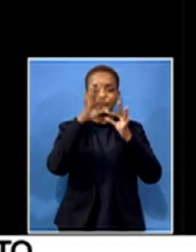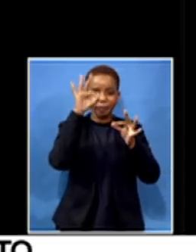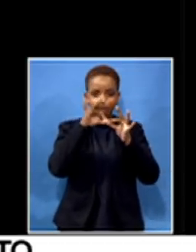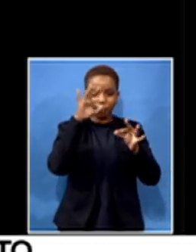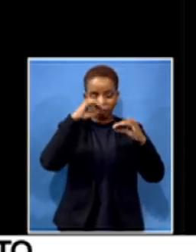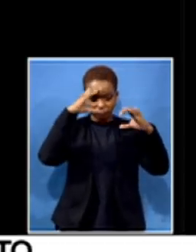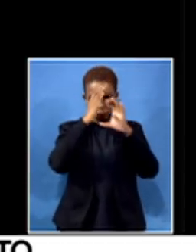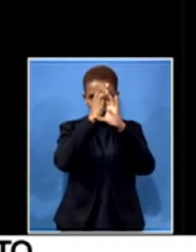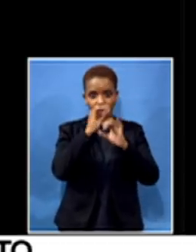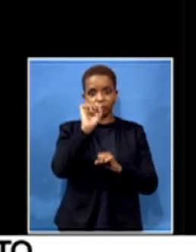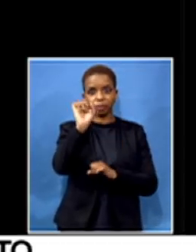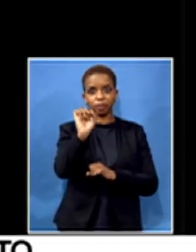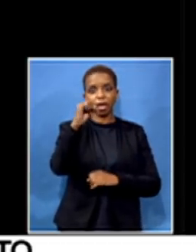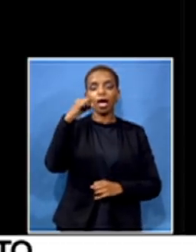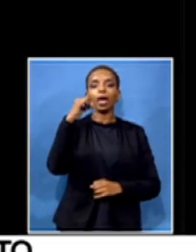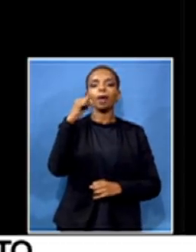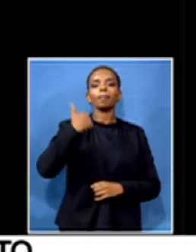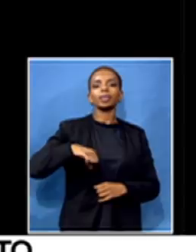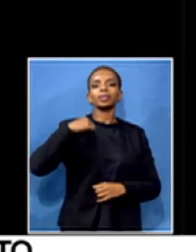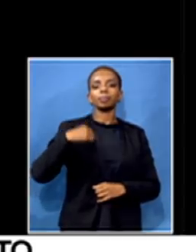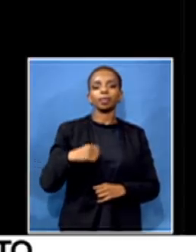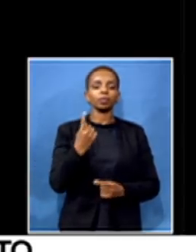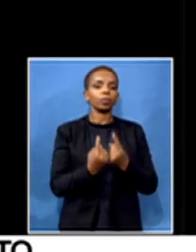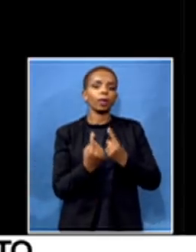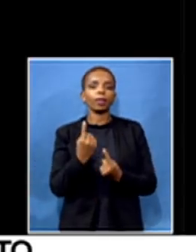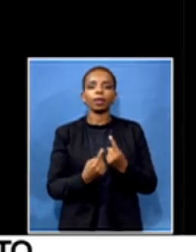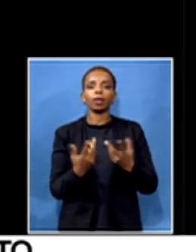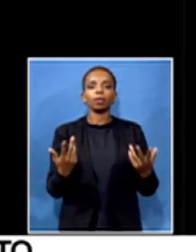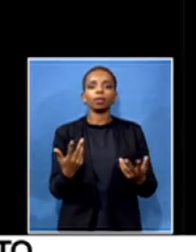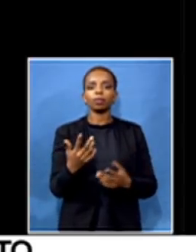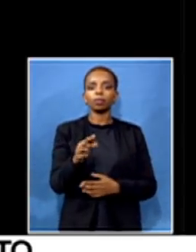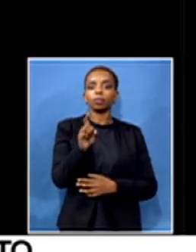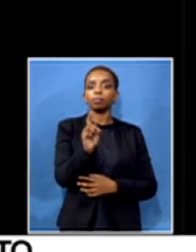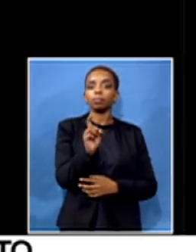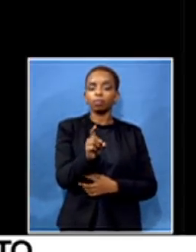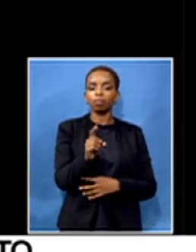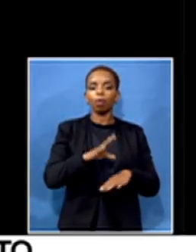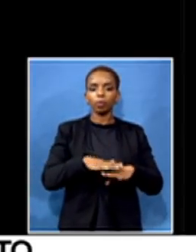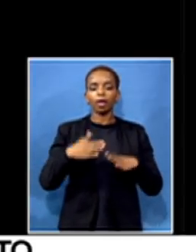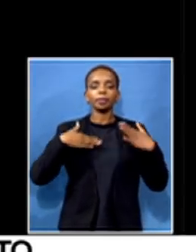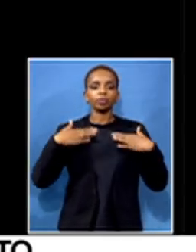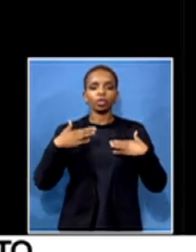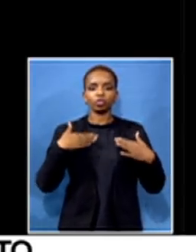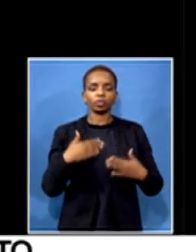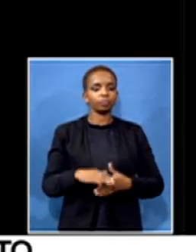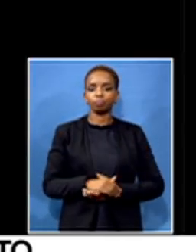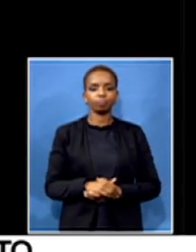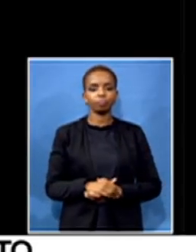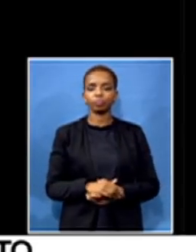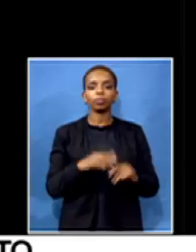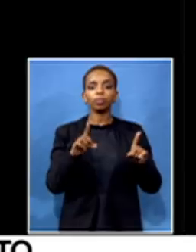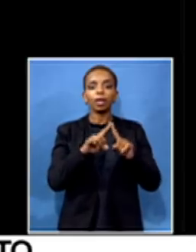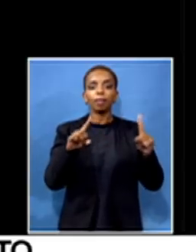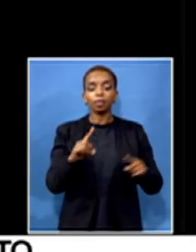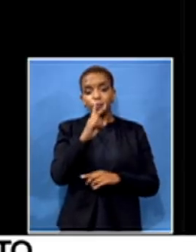the municipalities on whether they are 139 or whether they are on their own administration. All we're looking at is what is it